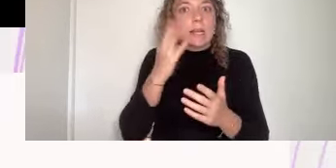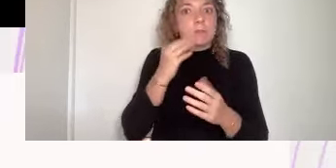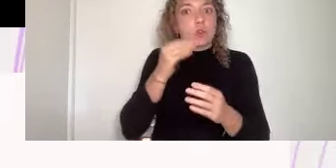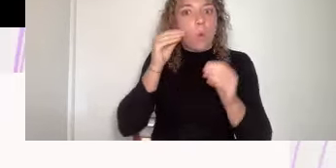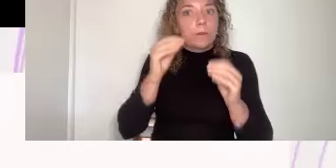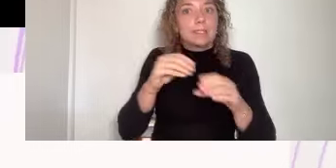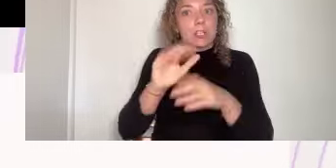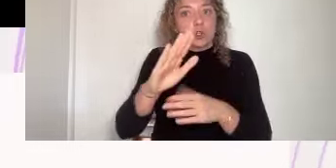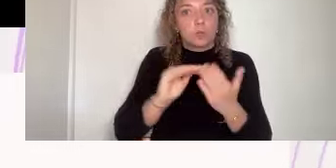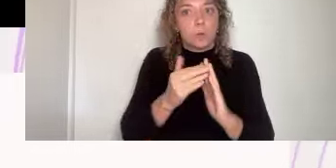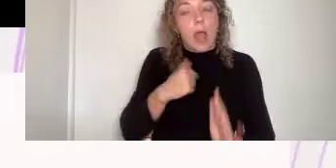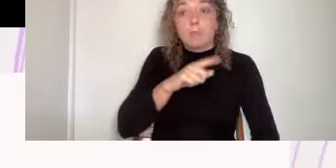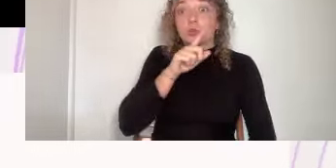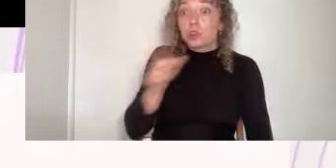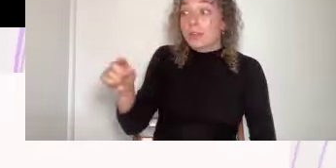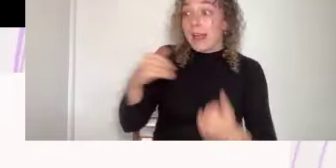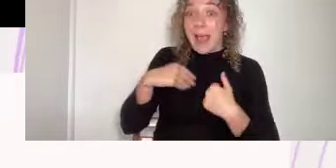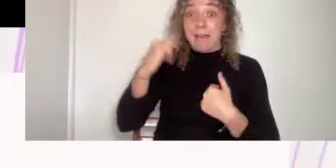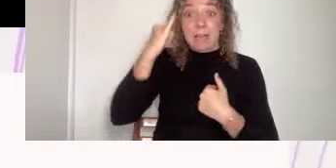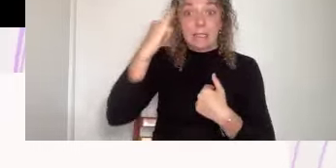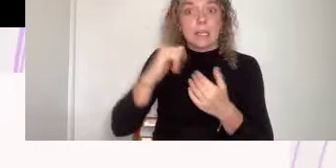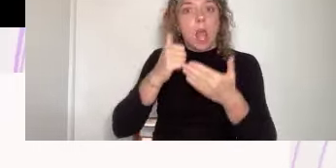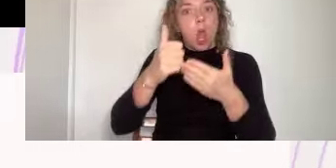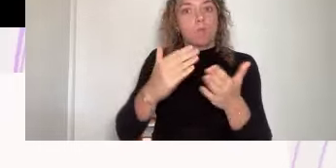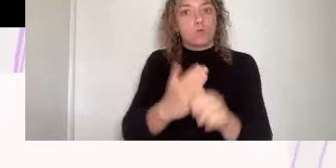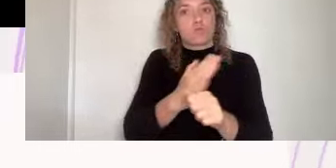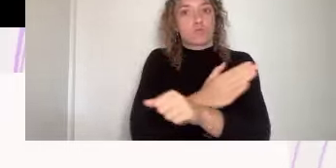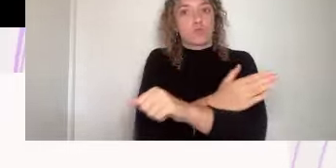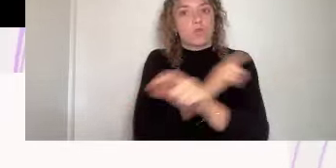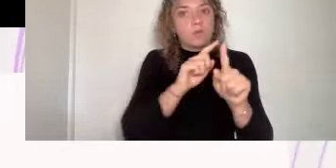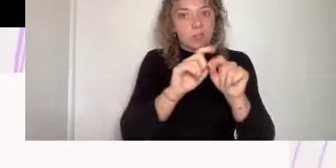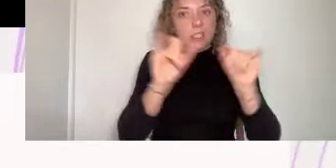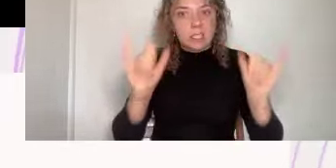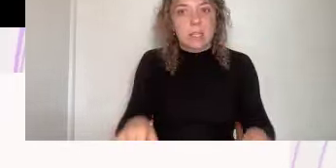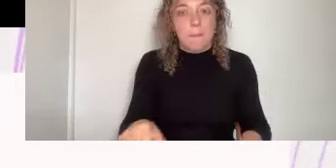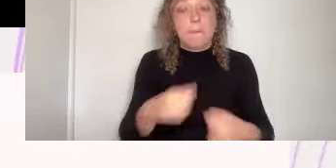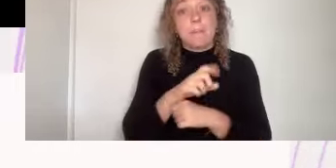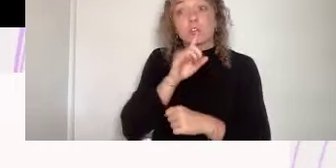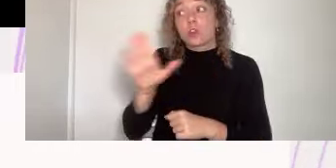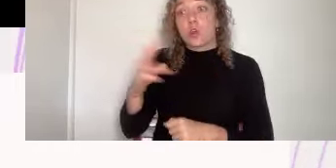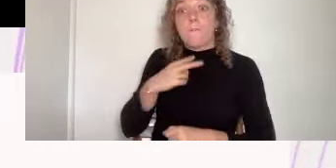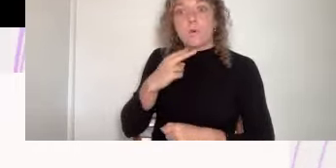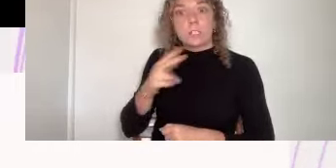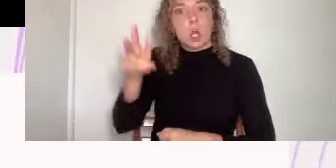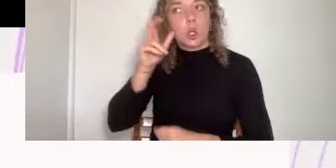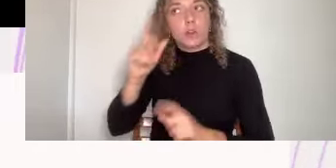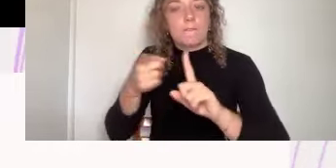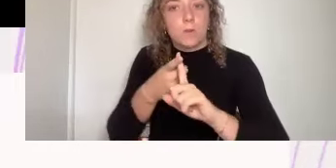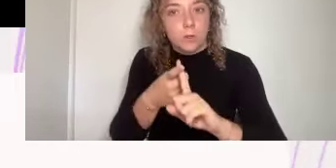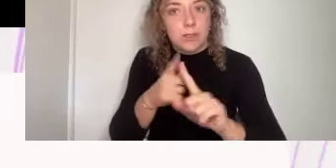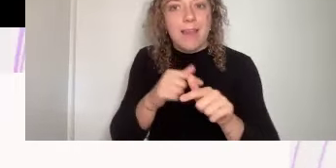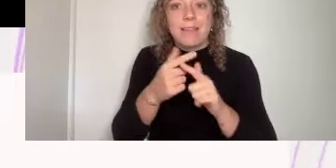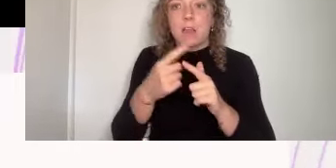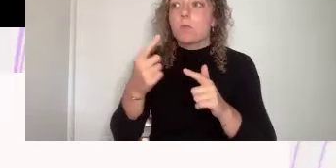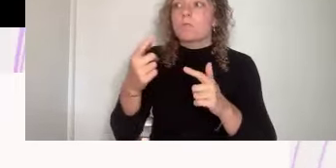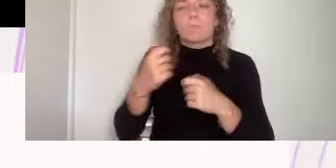they have ideas to best improve those systems. So make sure that their voices are elevated first and that they always have a seat